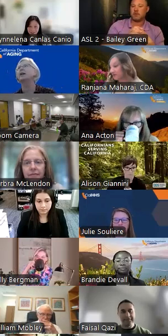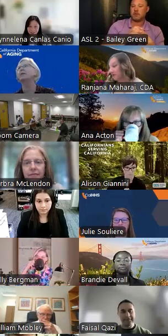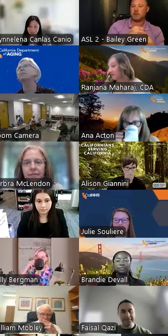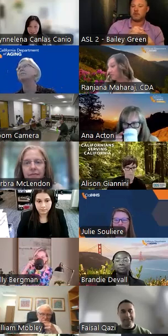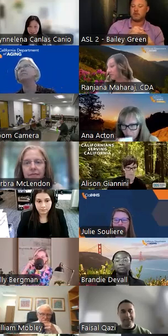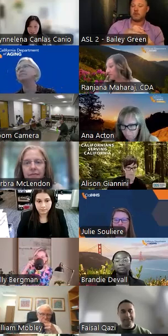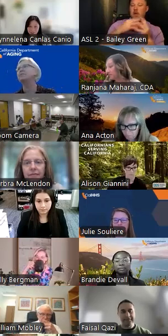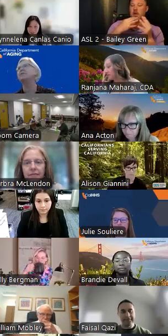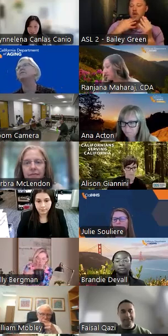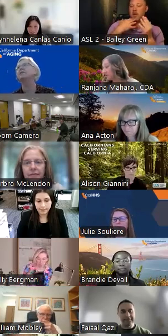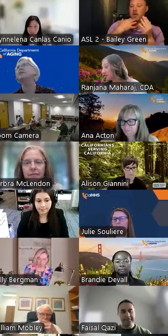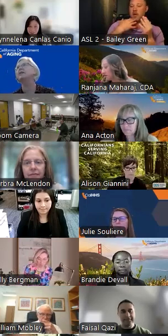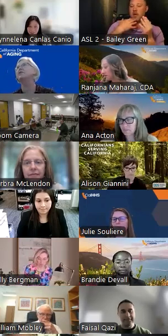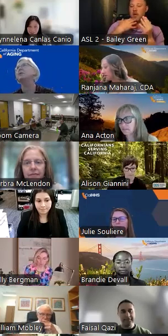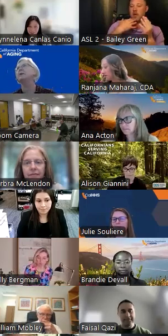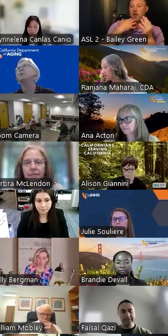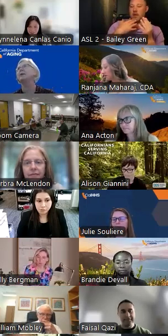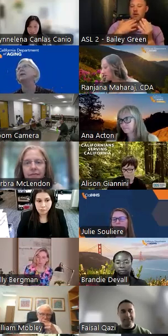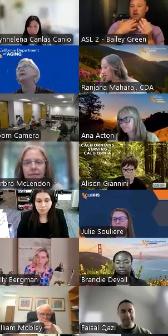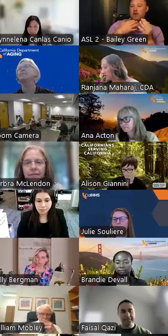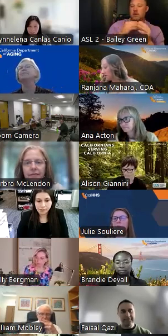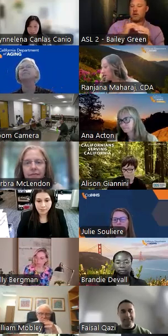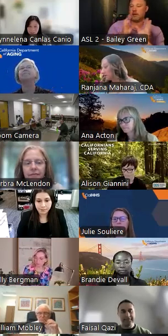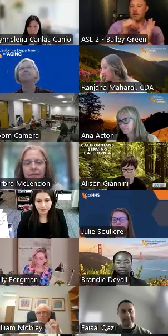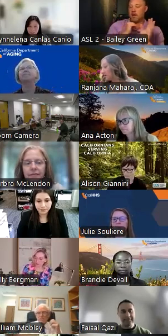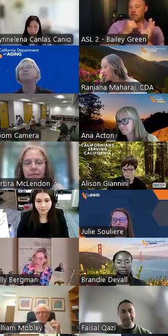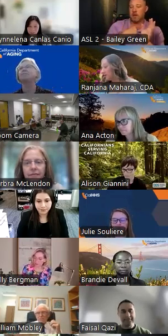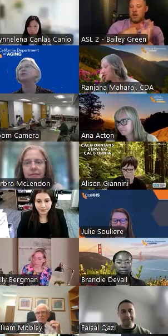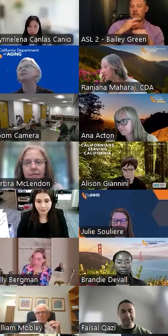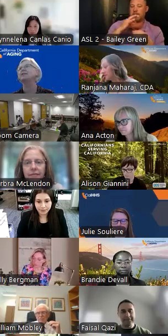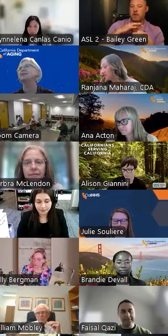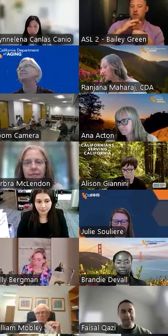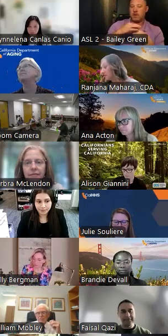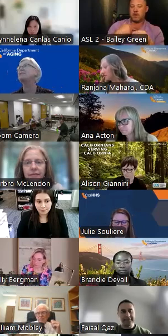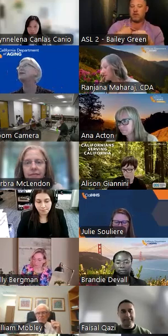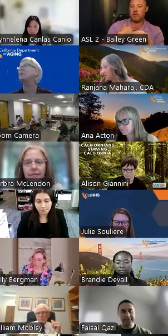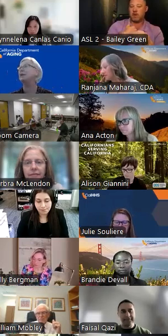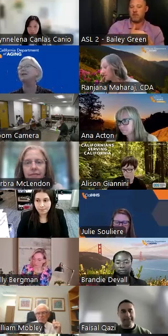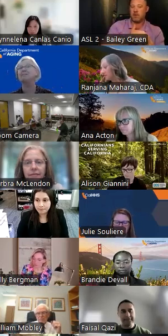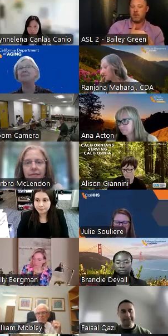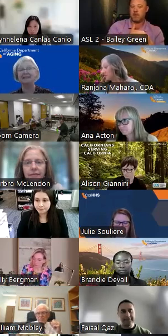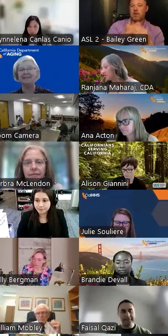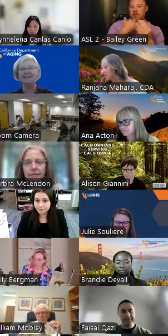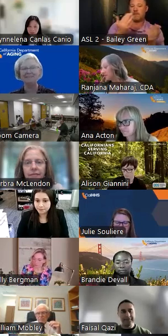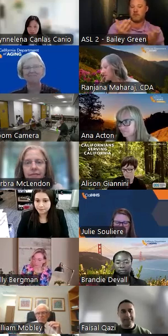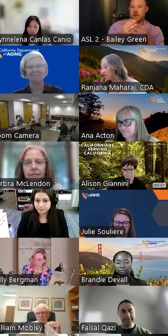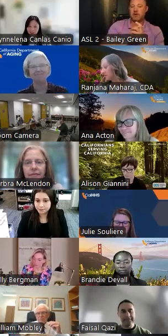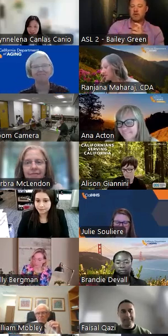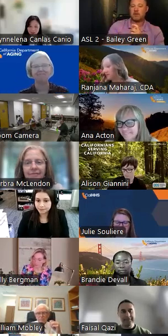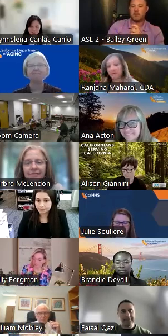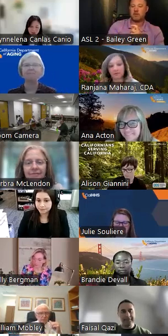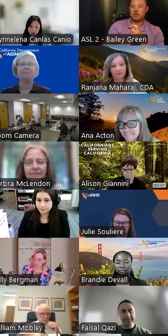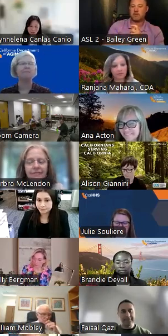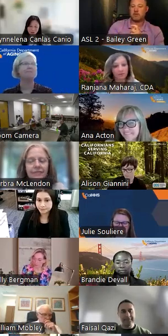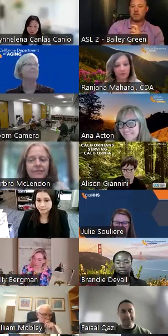Thank you. I'm clearly not a voting member, but just thanks for being here. Yeah,